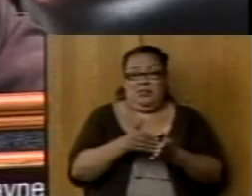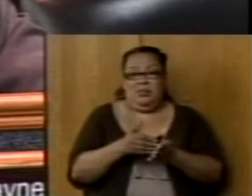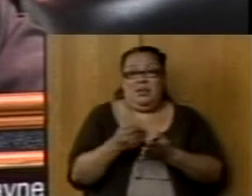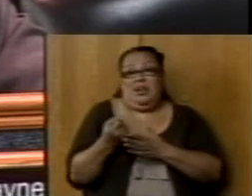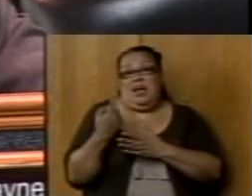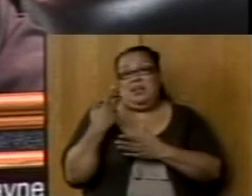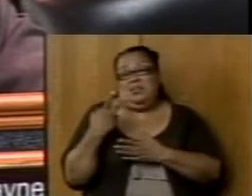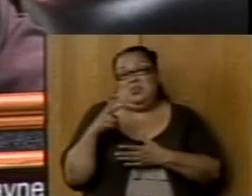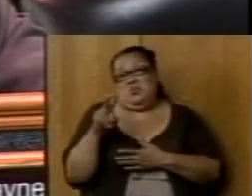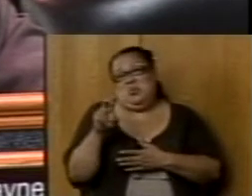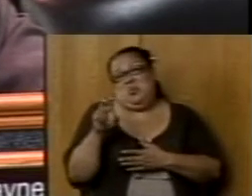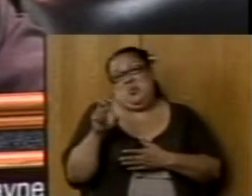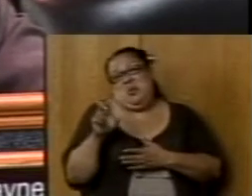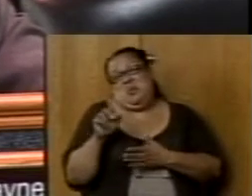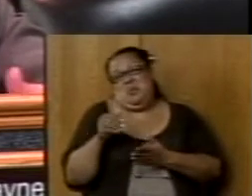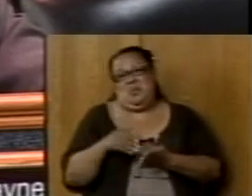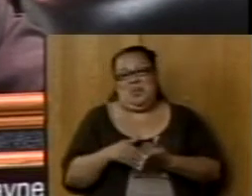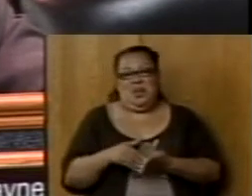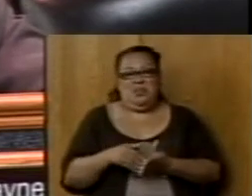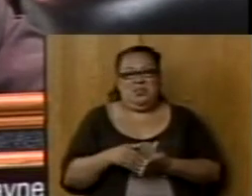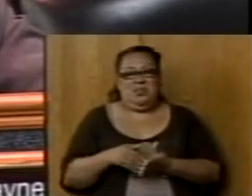Last year is only $200,000,